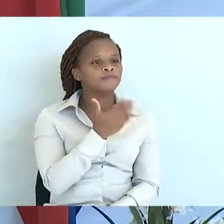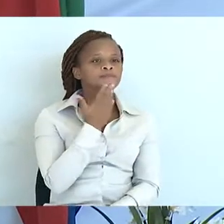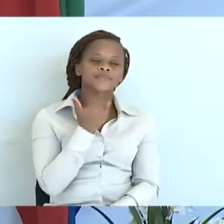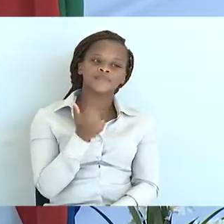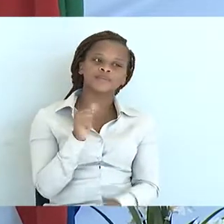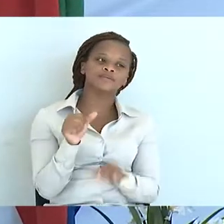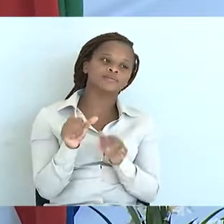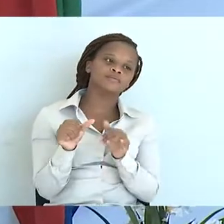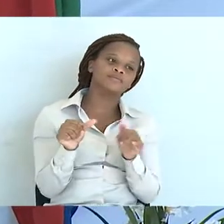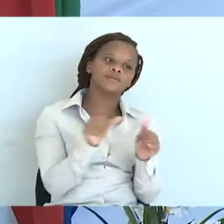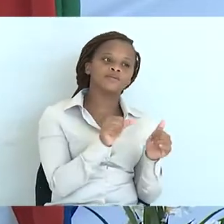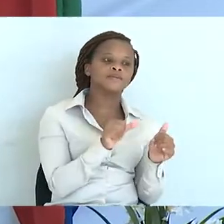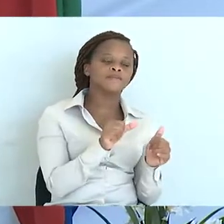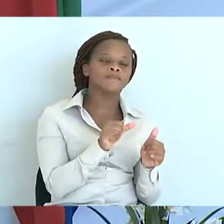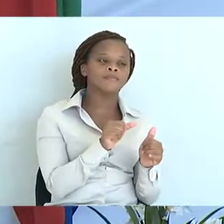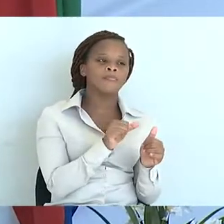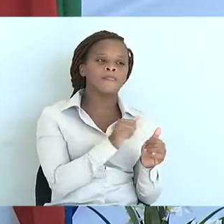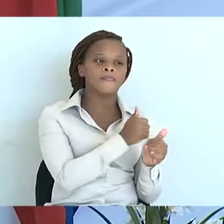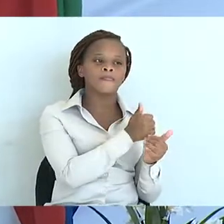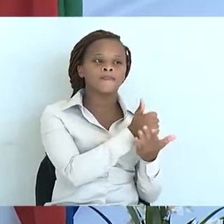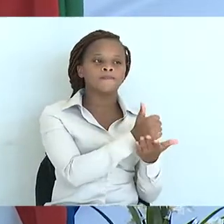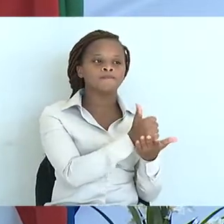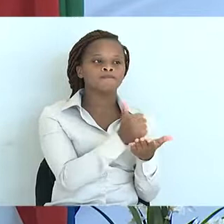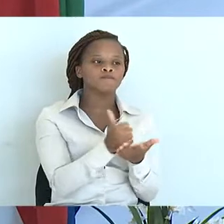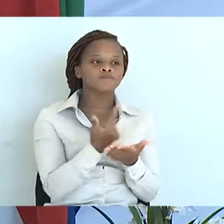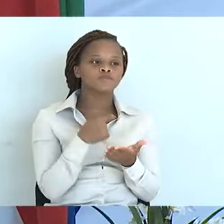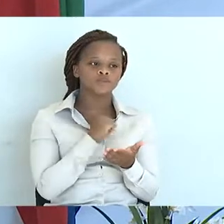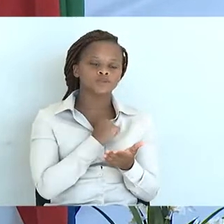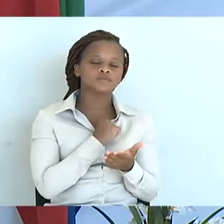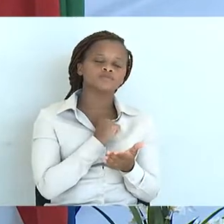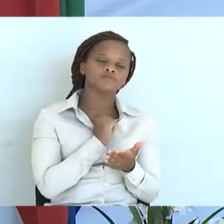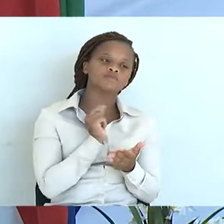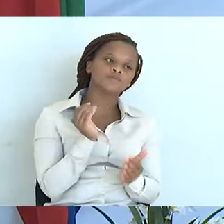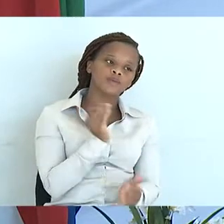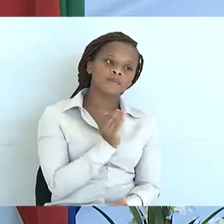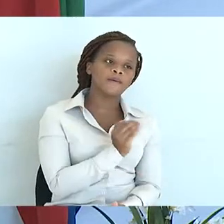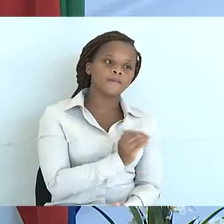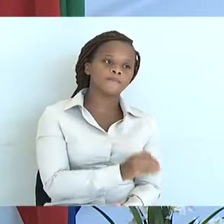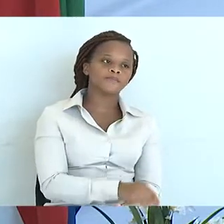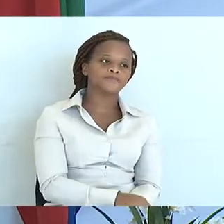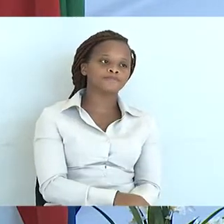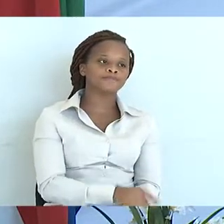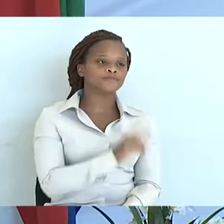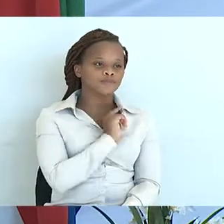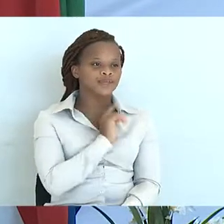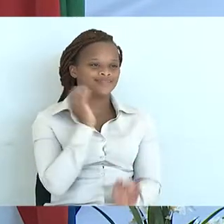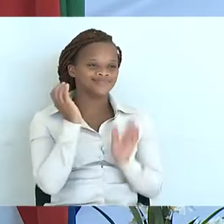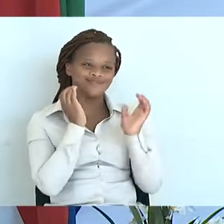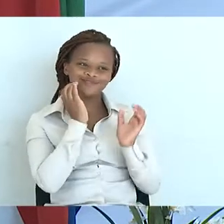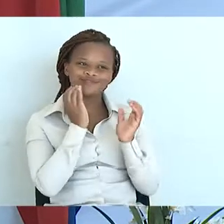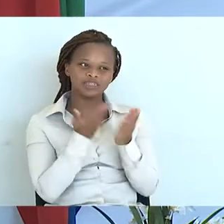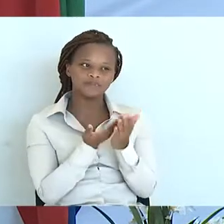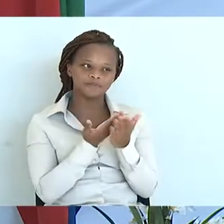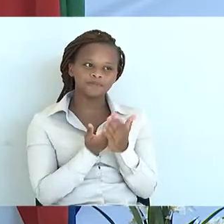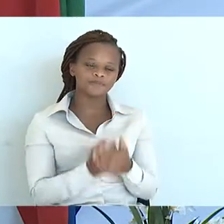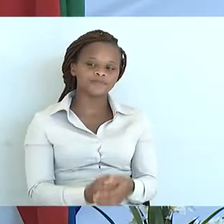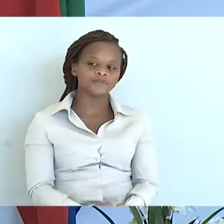babuyele endaweni zabo. We're coming this side, so that there's no confusion. Please.